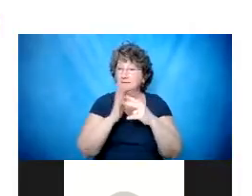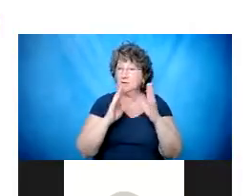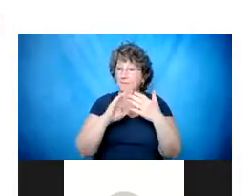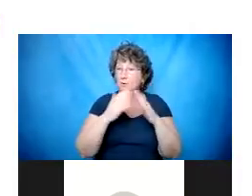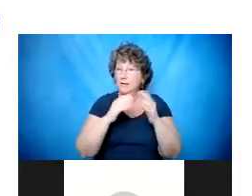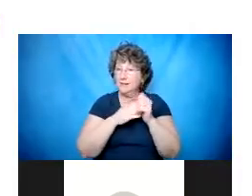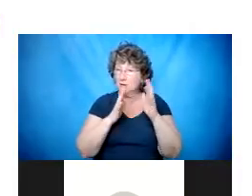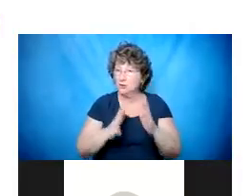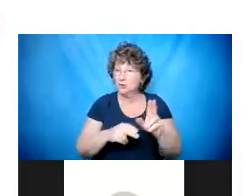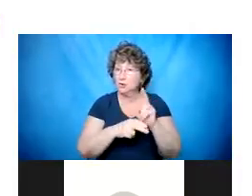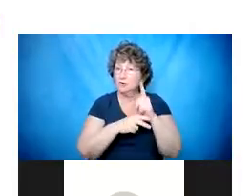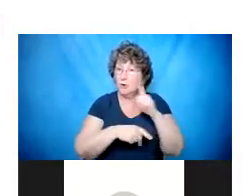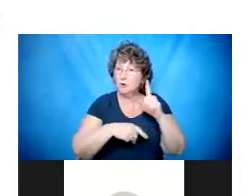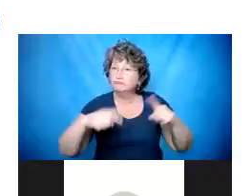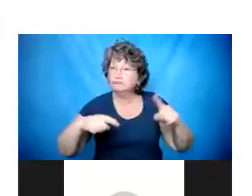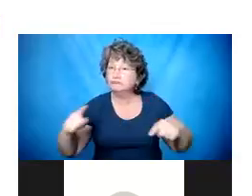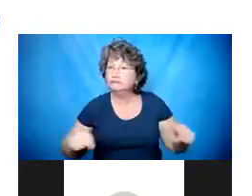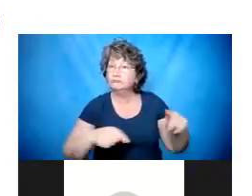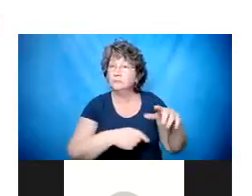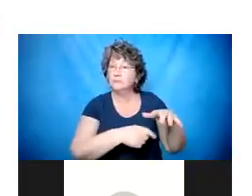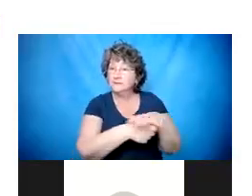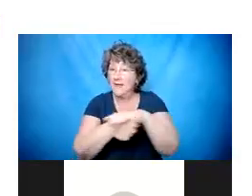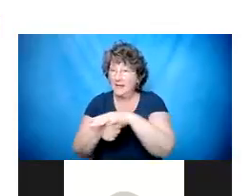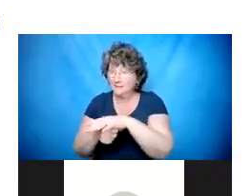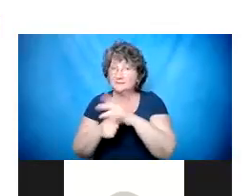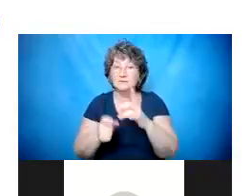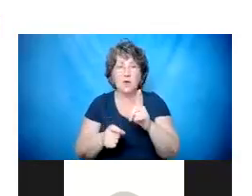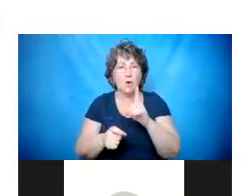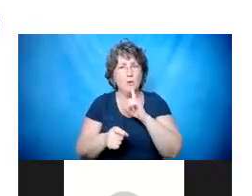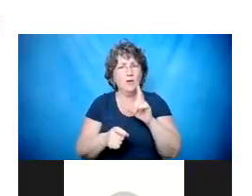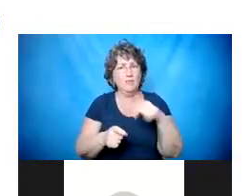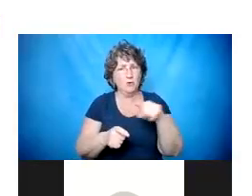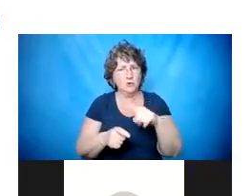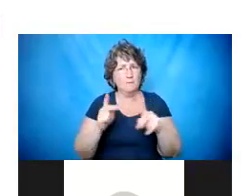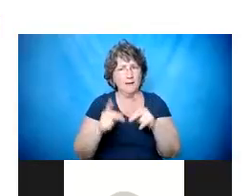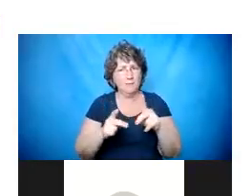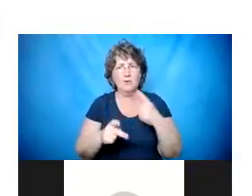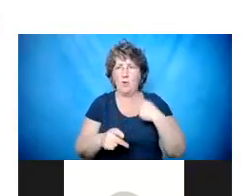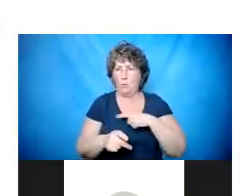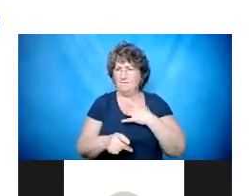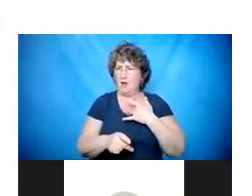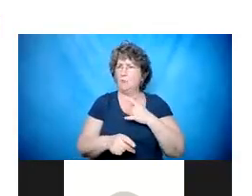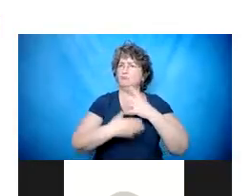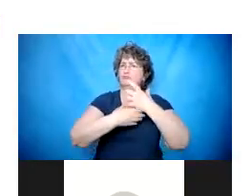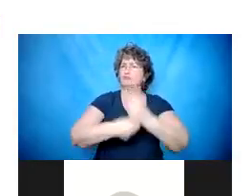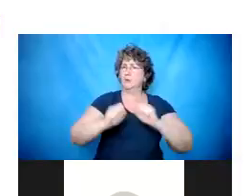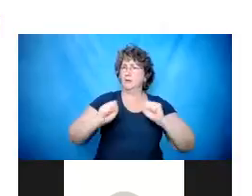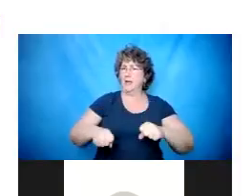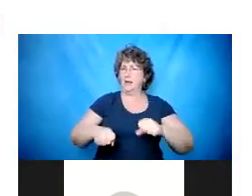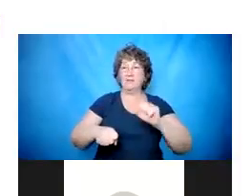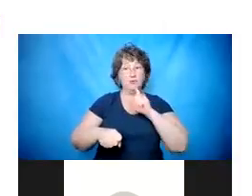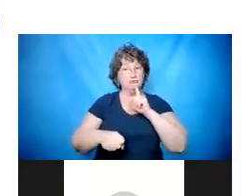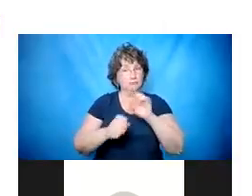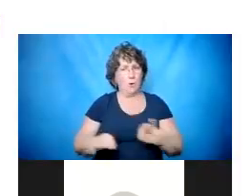individuals who are recognized in the community as being trustworthy, and this is important because we are able to build those trusting relationships